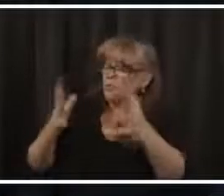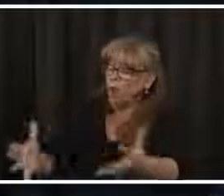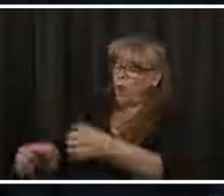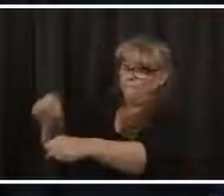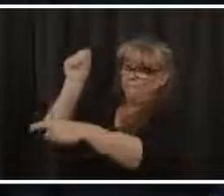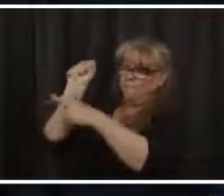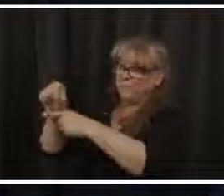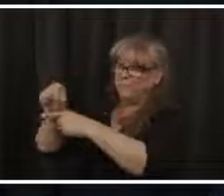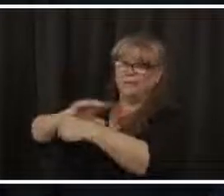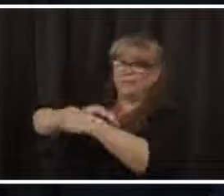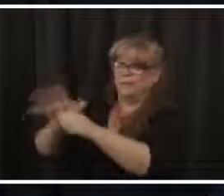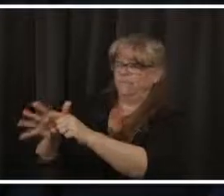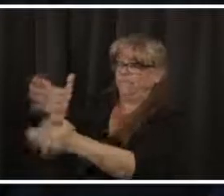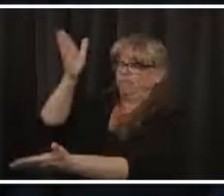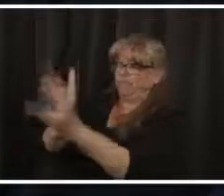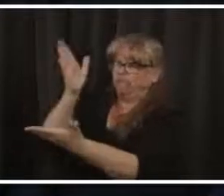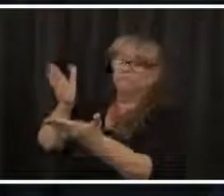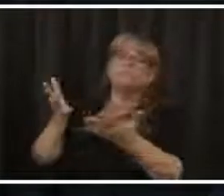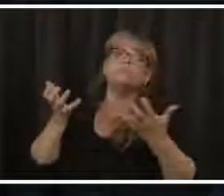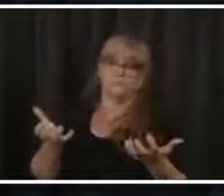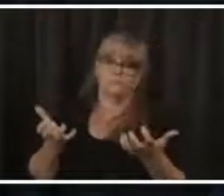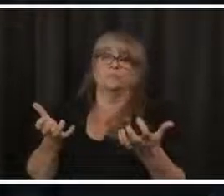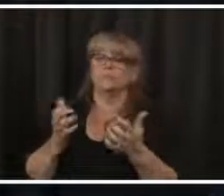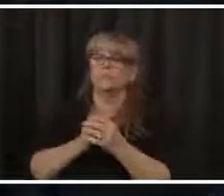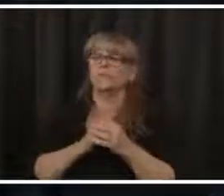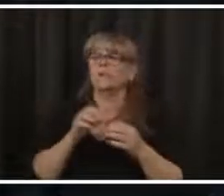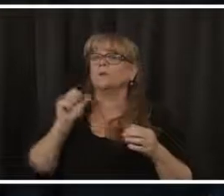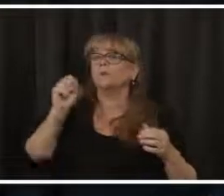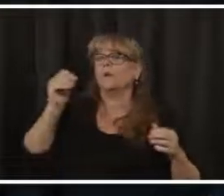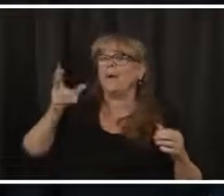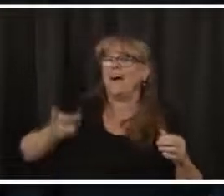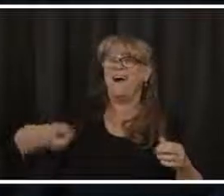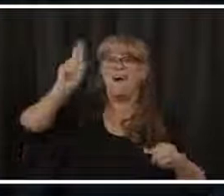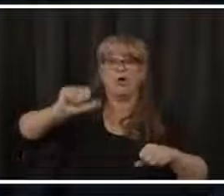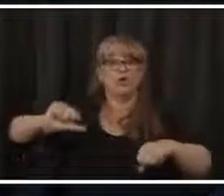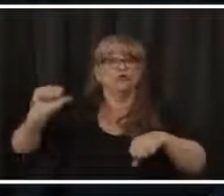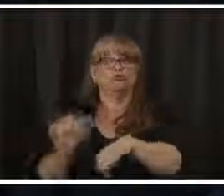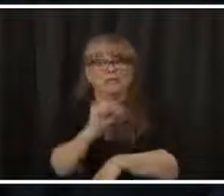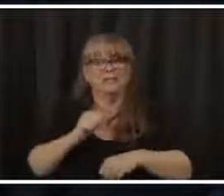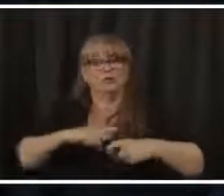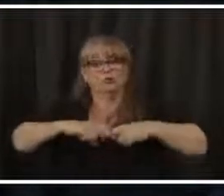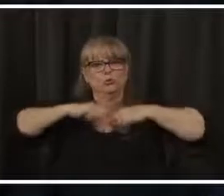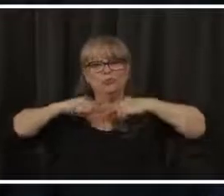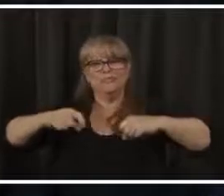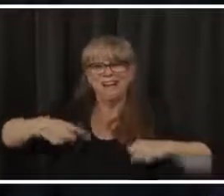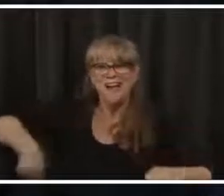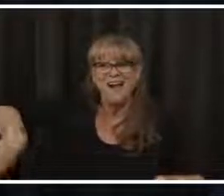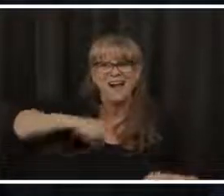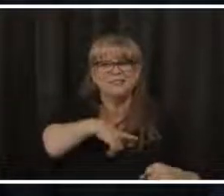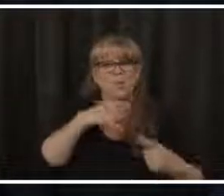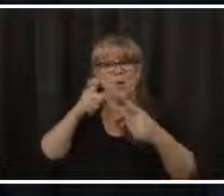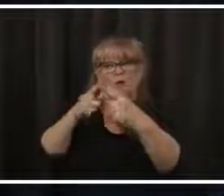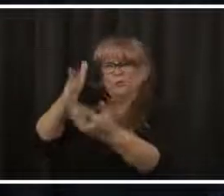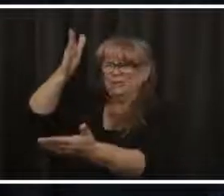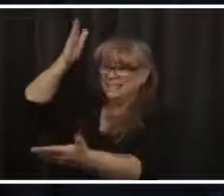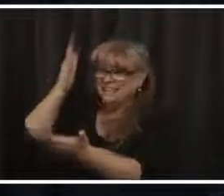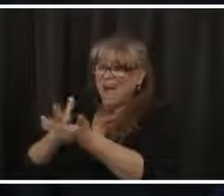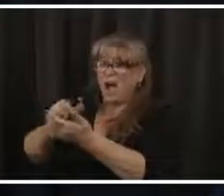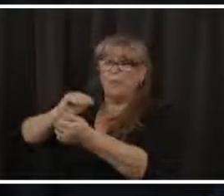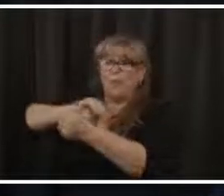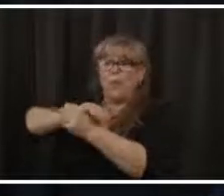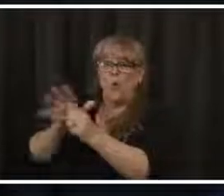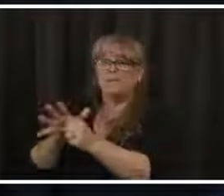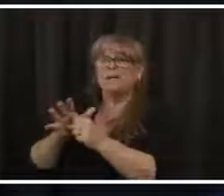the highest risk have been protected. It's now a matter of ending the pandemic and getting back to the Colorado that we love. And look, we're a